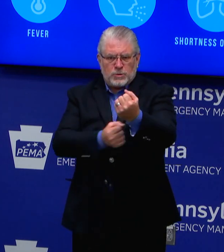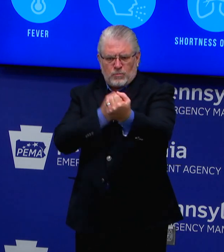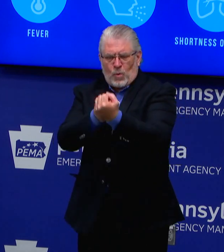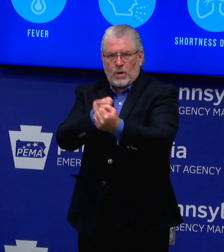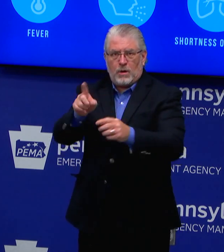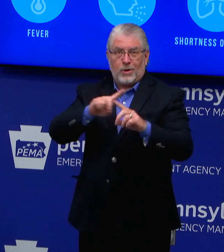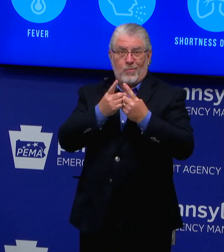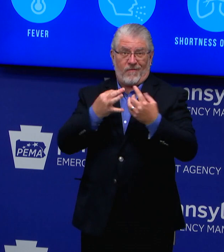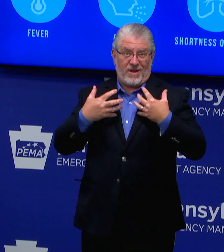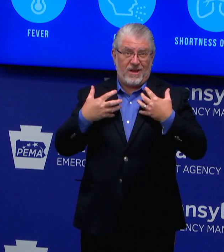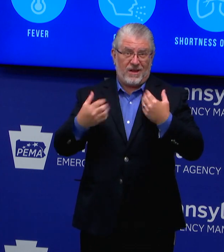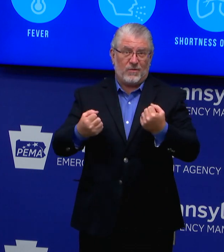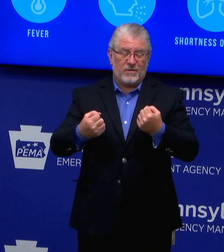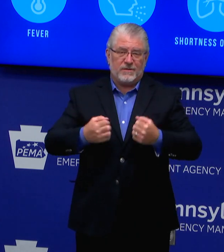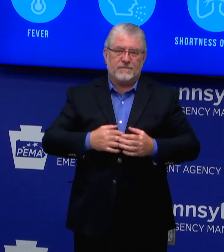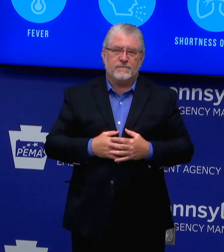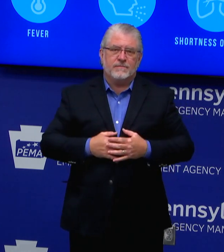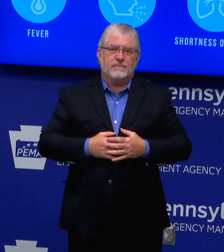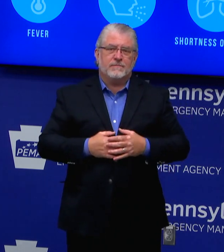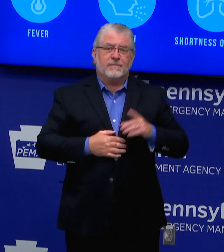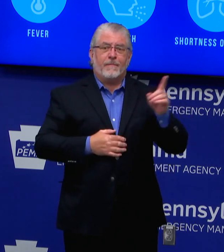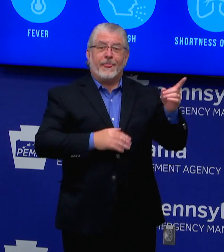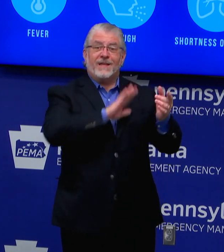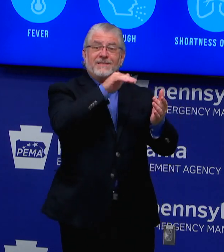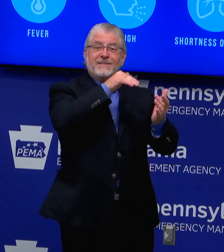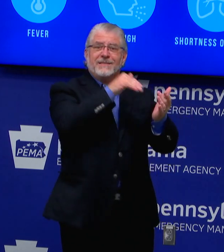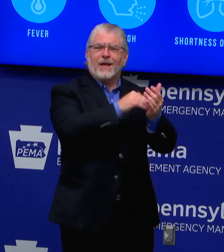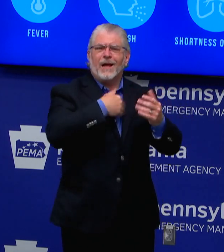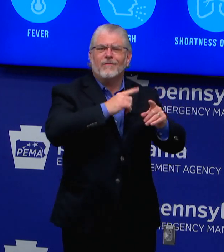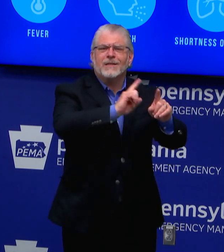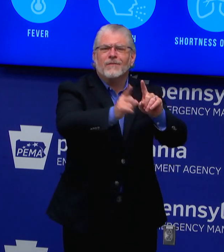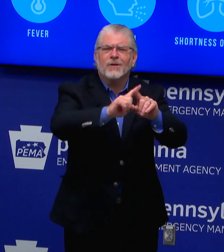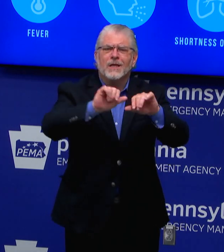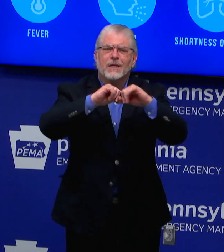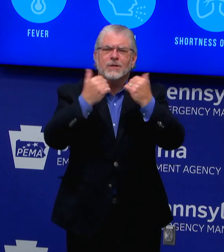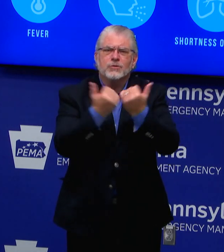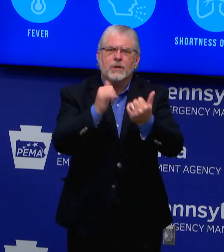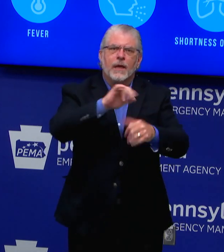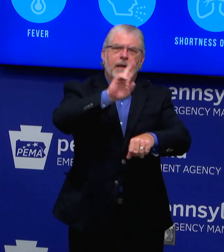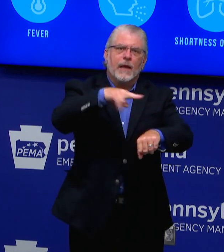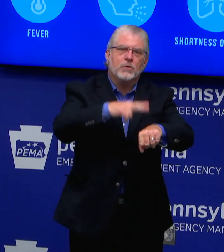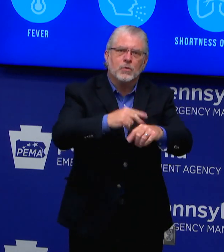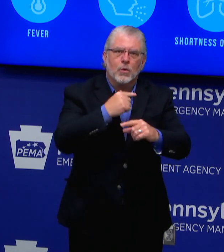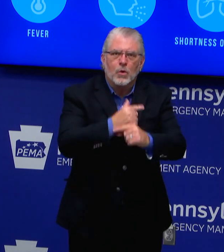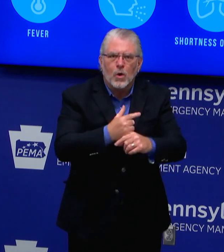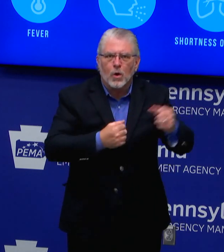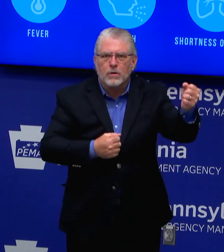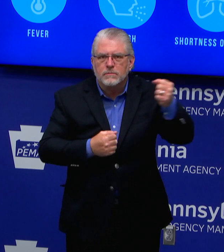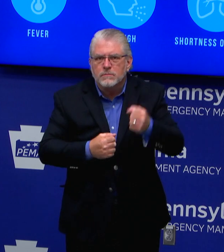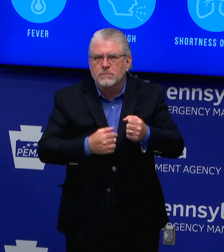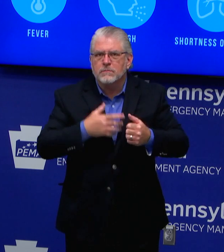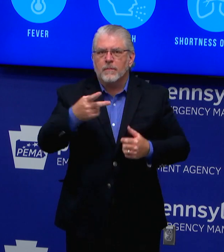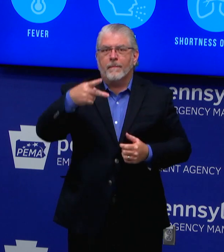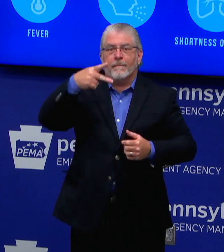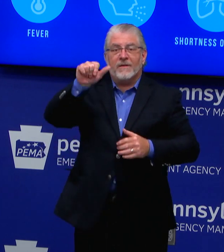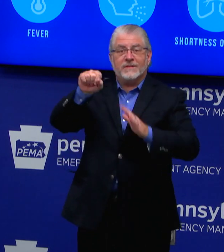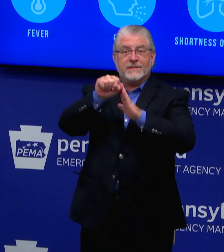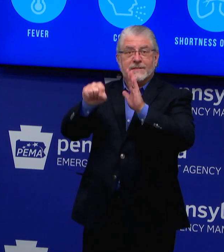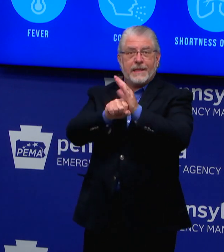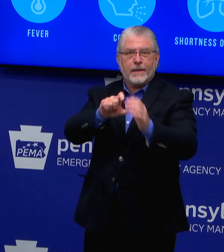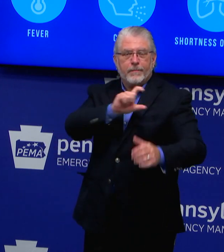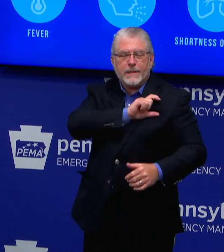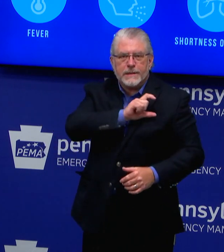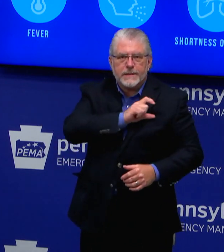staffed with agency representatives from various state agencies such as the National Guard, Pennsylvania State Police, Department of General